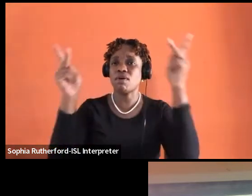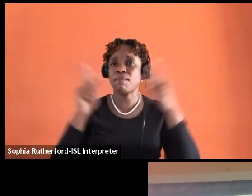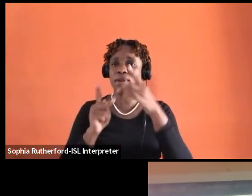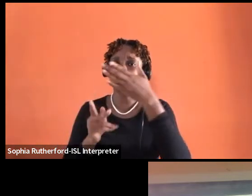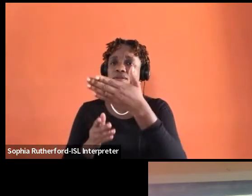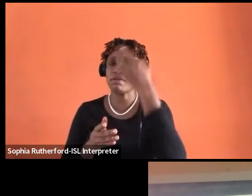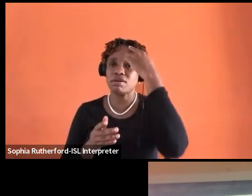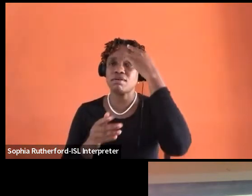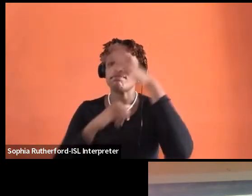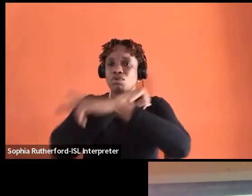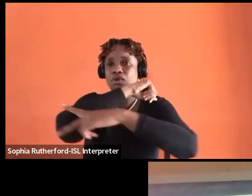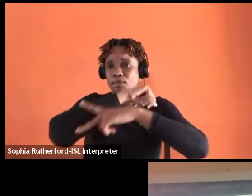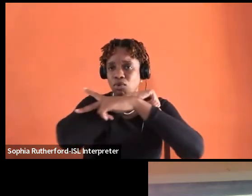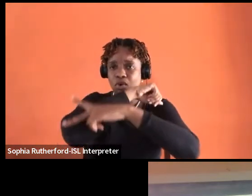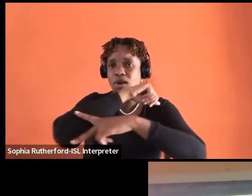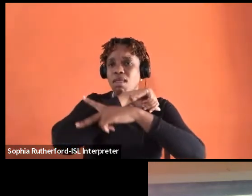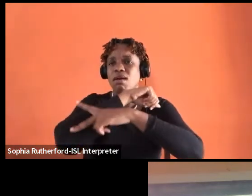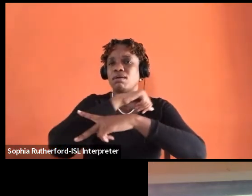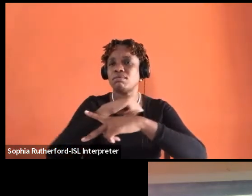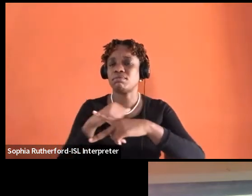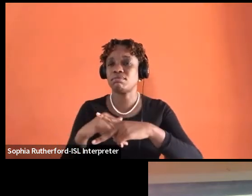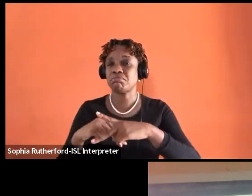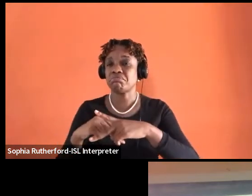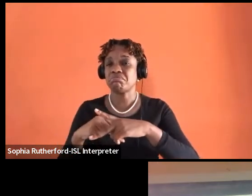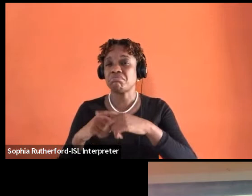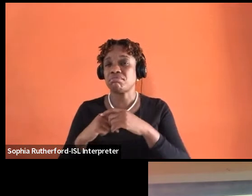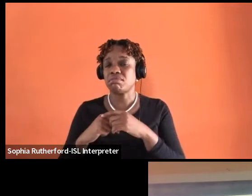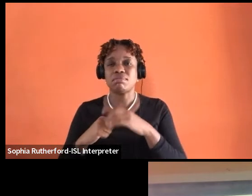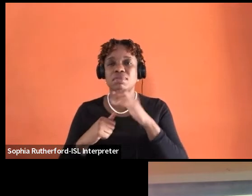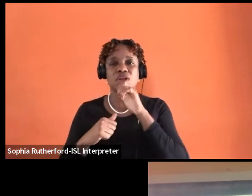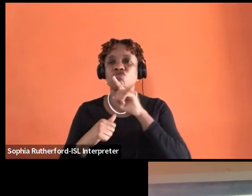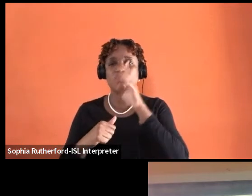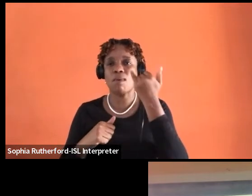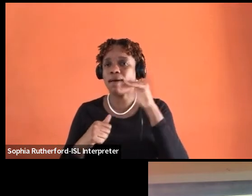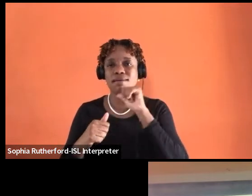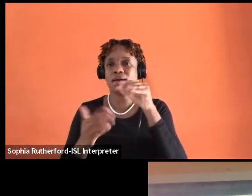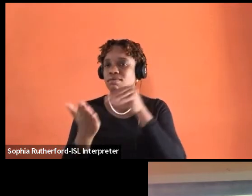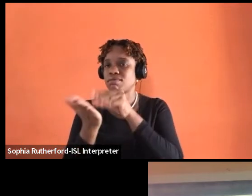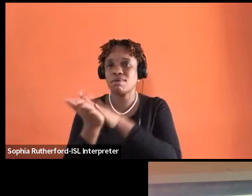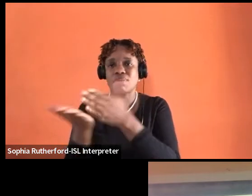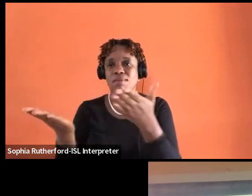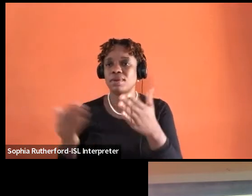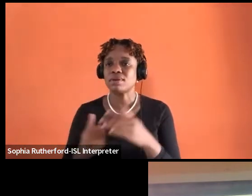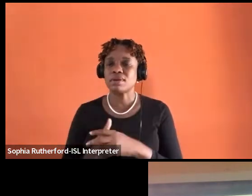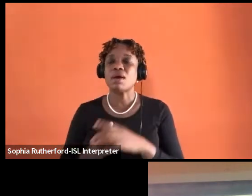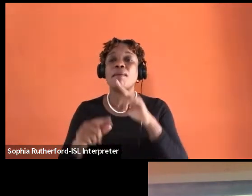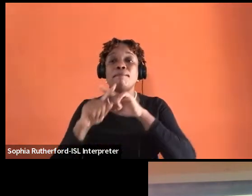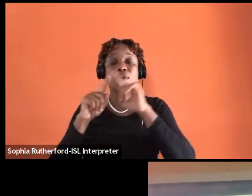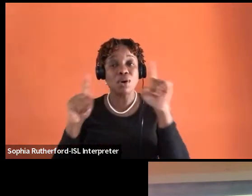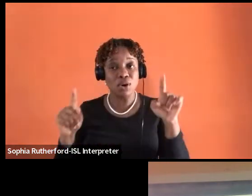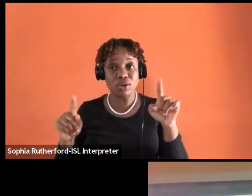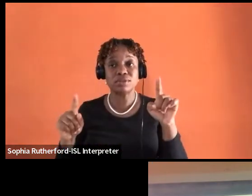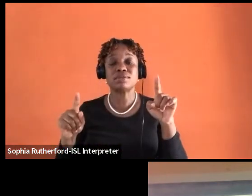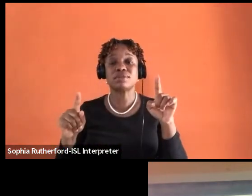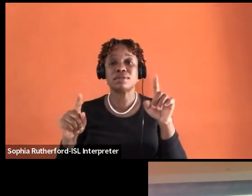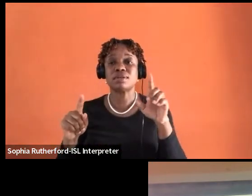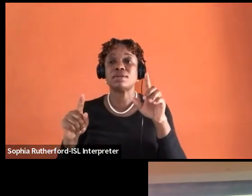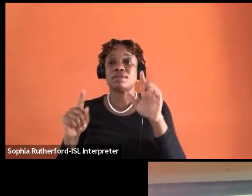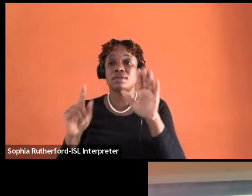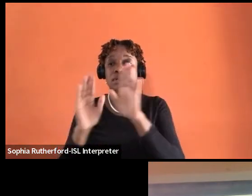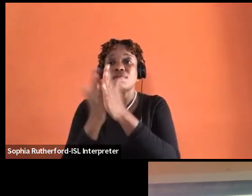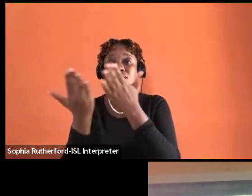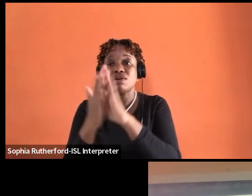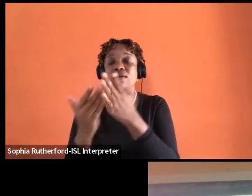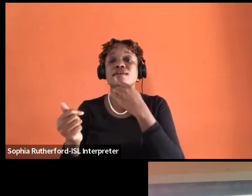sure what would be the reason why it was not listed as one. But the directory did in fact indicate that